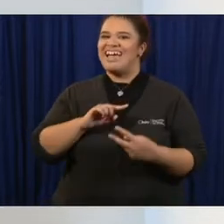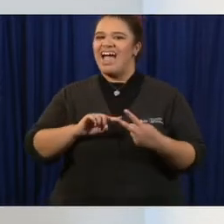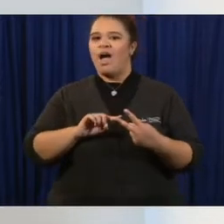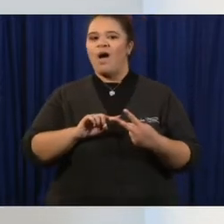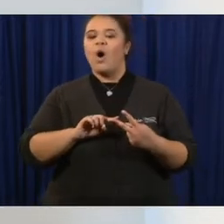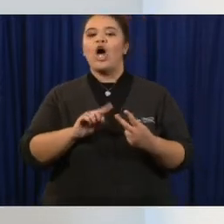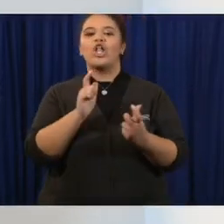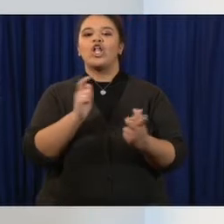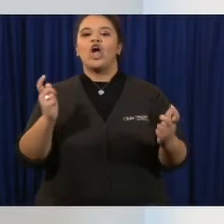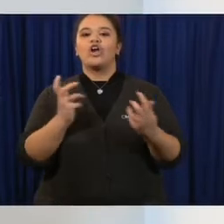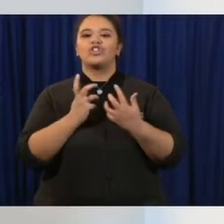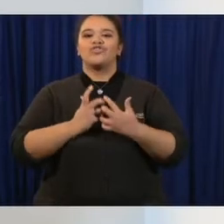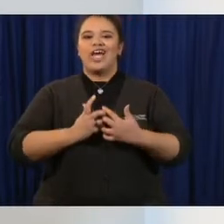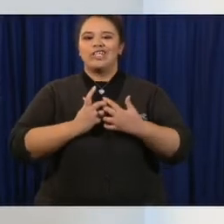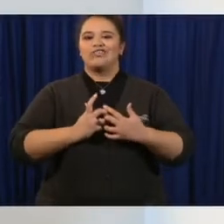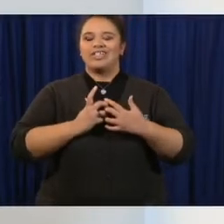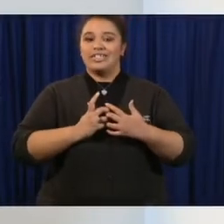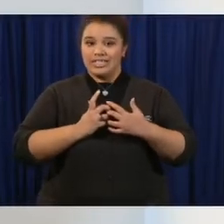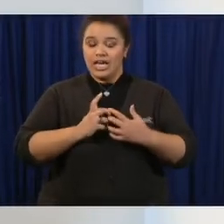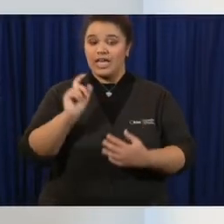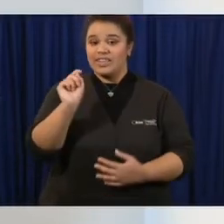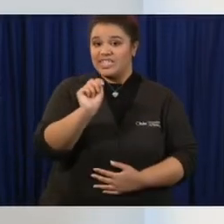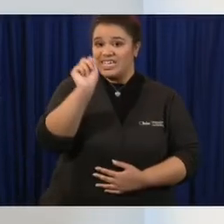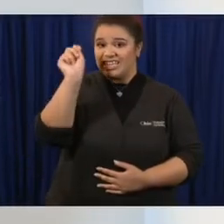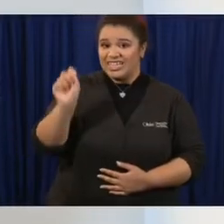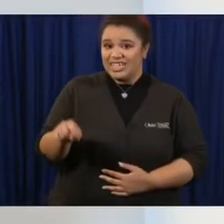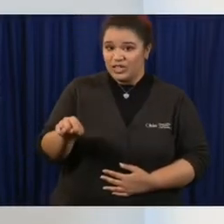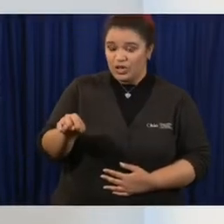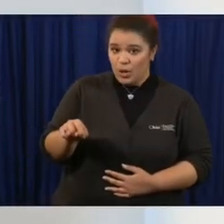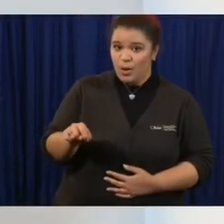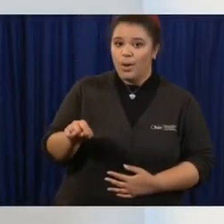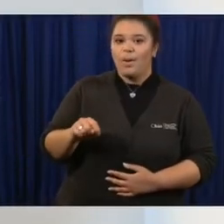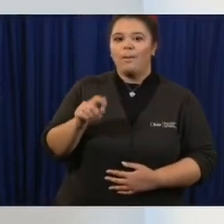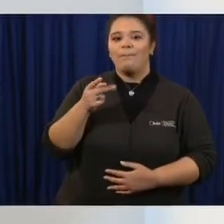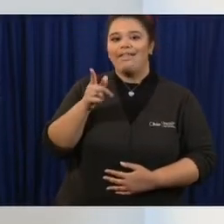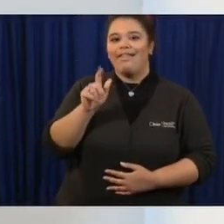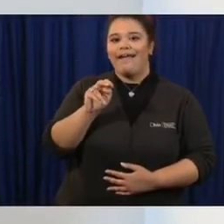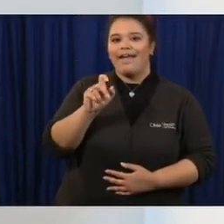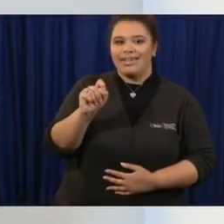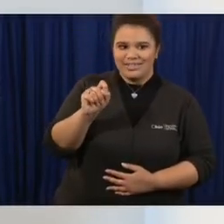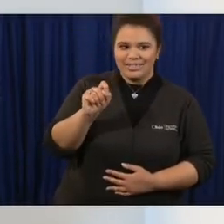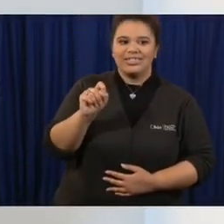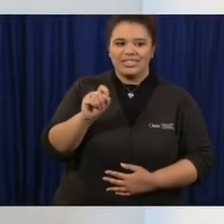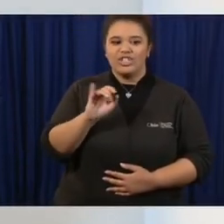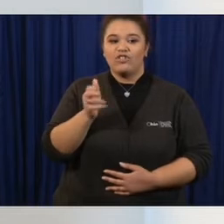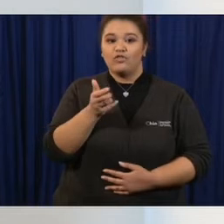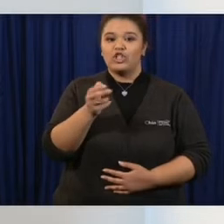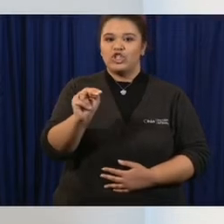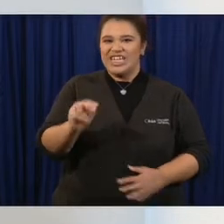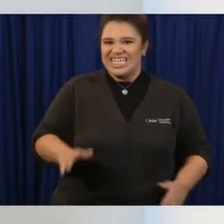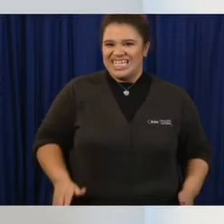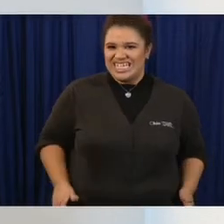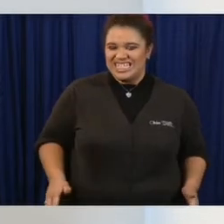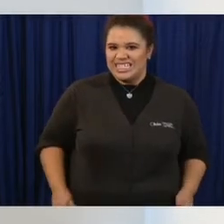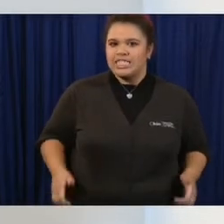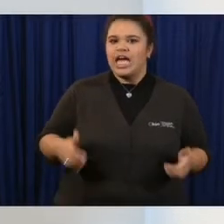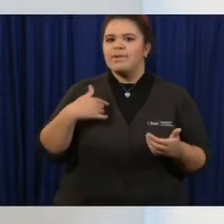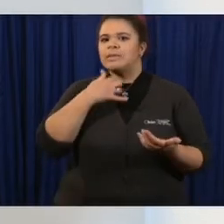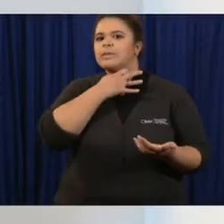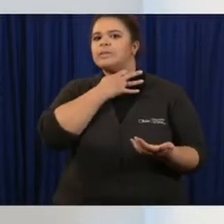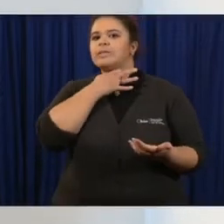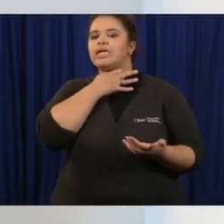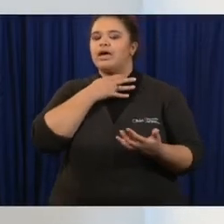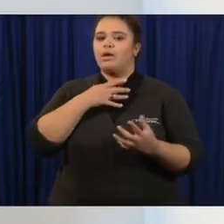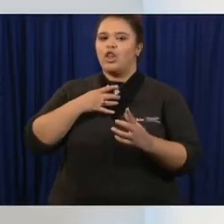Jeep plant's going to restart operations on May 4th, and we've been hearing from Jeep workers who are worried about whether that would be safe,